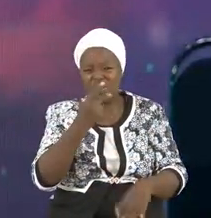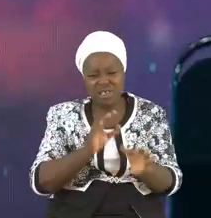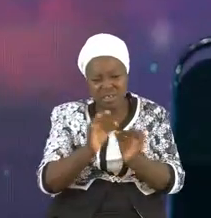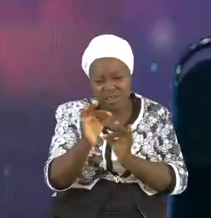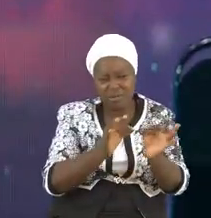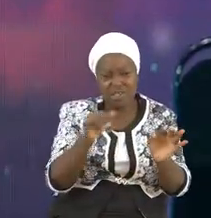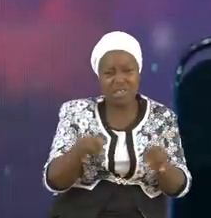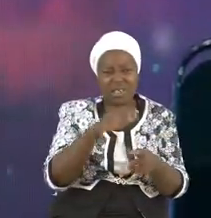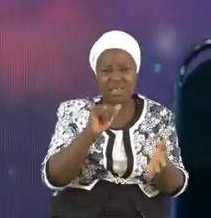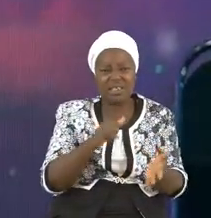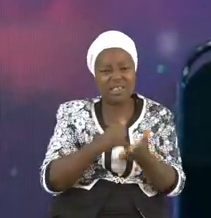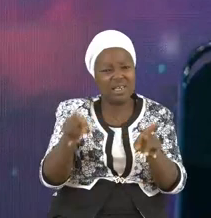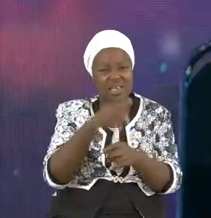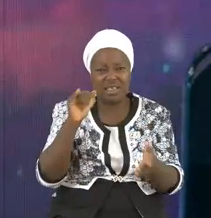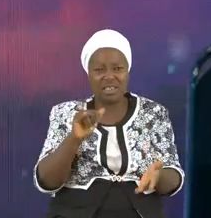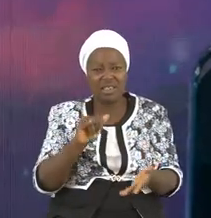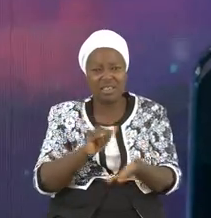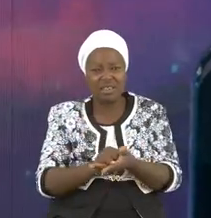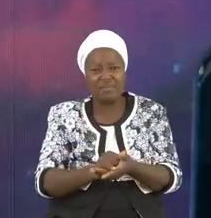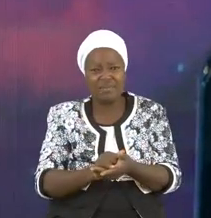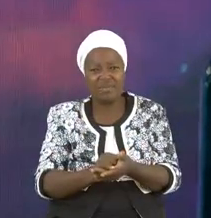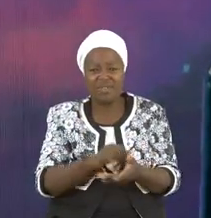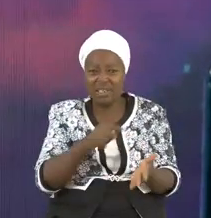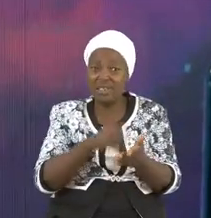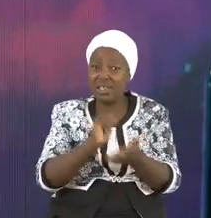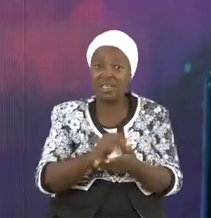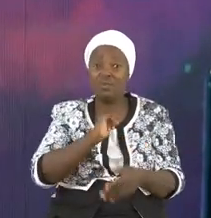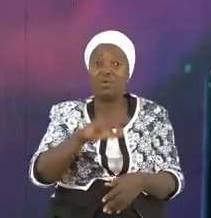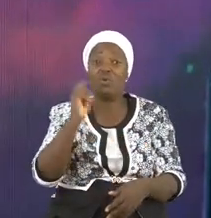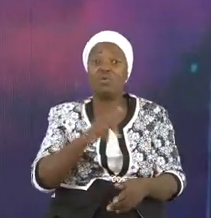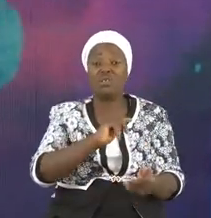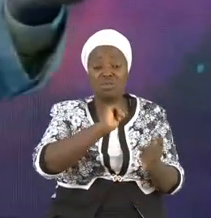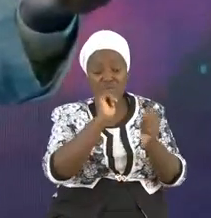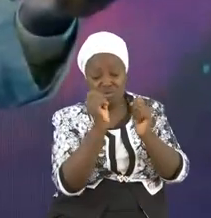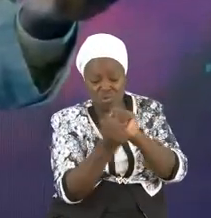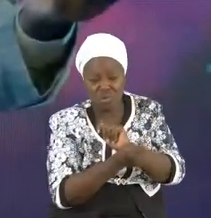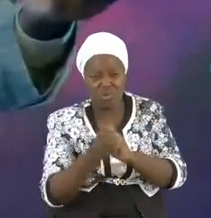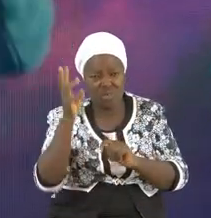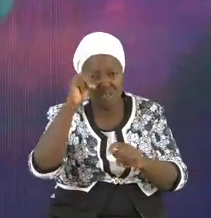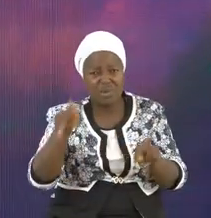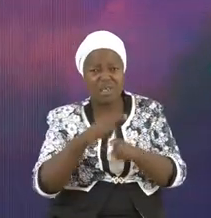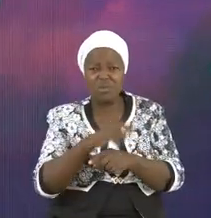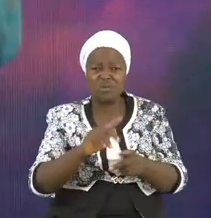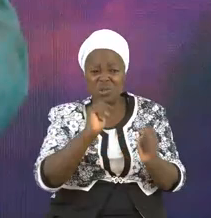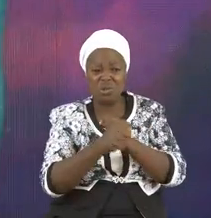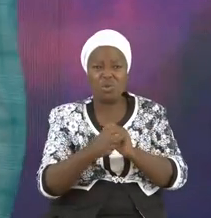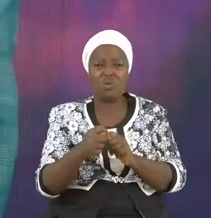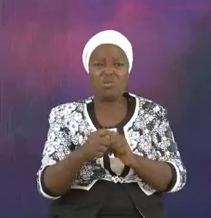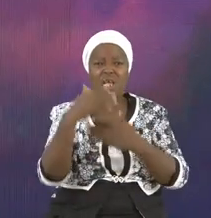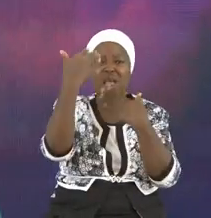say, we always turn him as we are turning yam that we are roasting. It was that